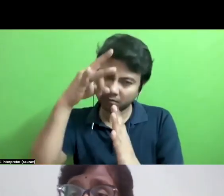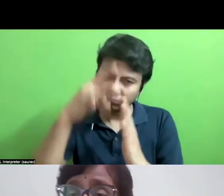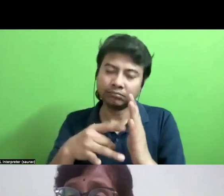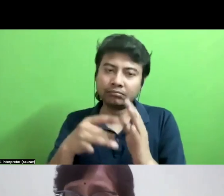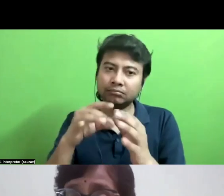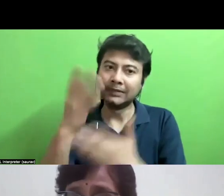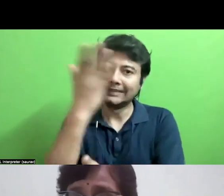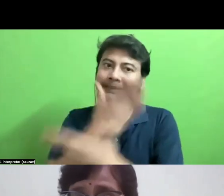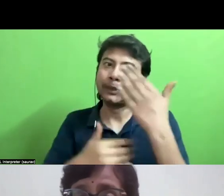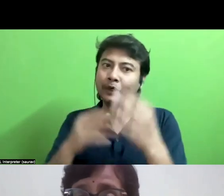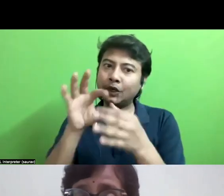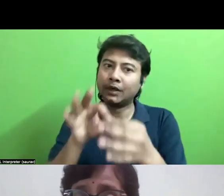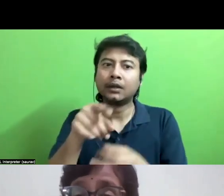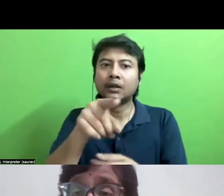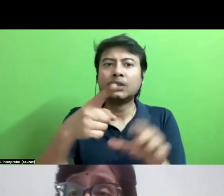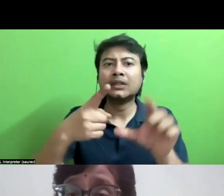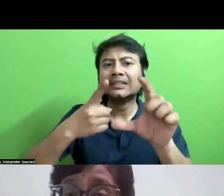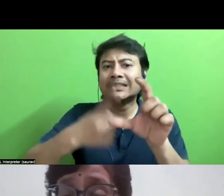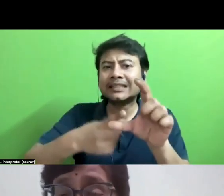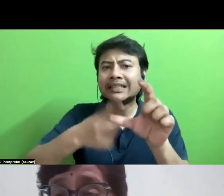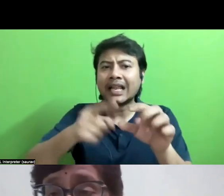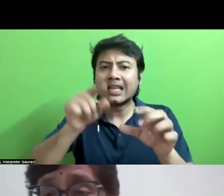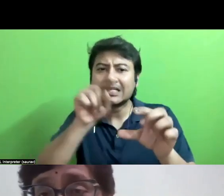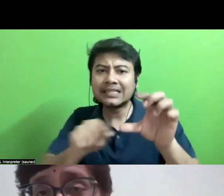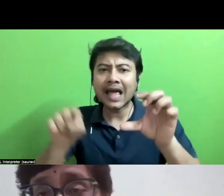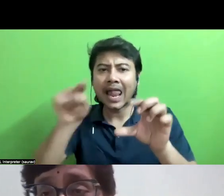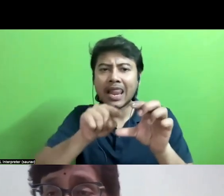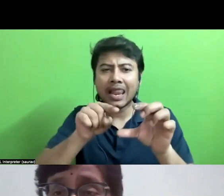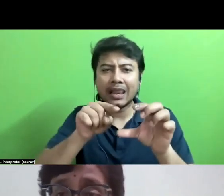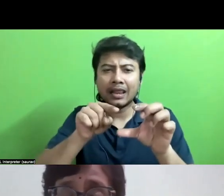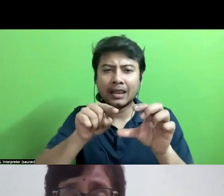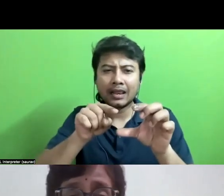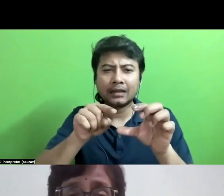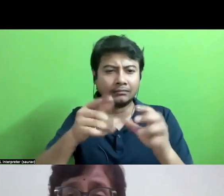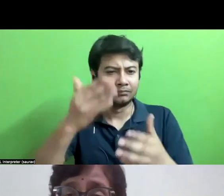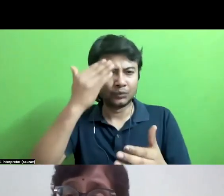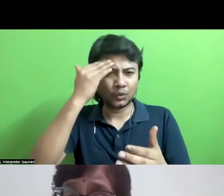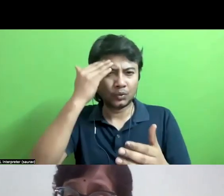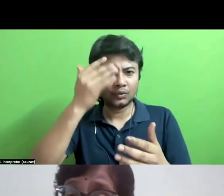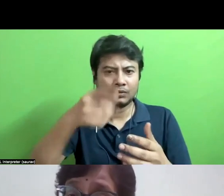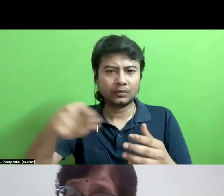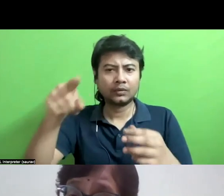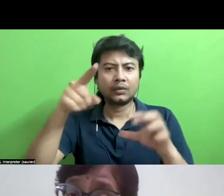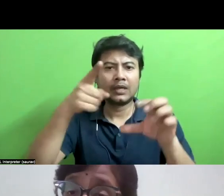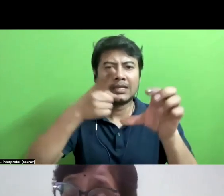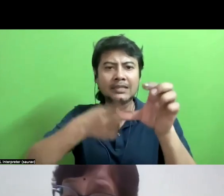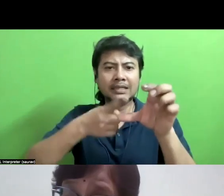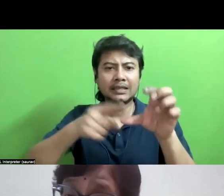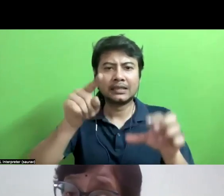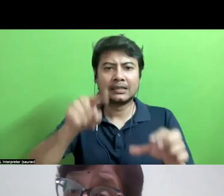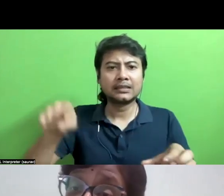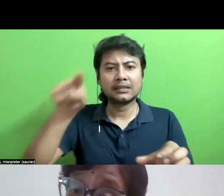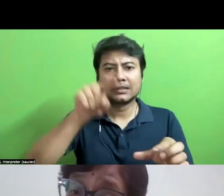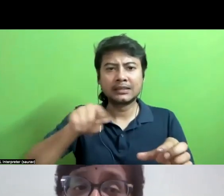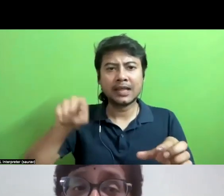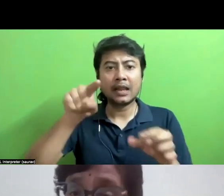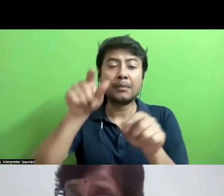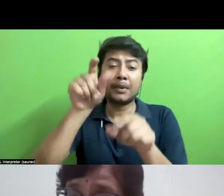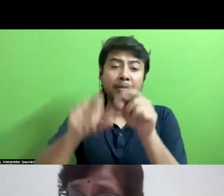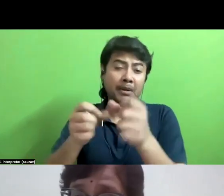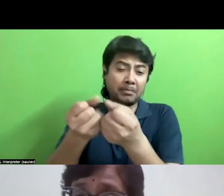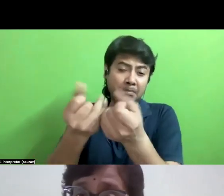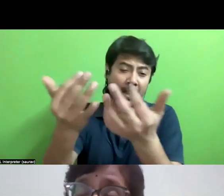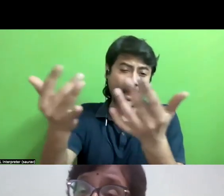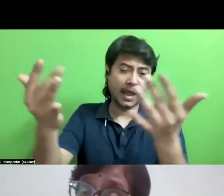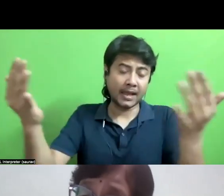know about sickle cell, which is a sickle cell disease or sickle cell, which affects many people, especially in